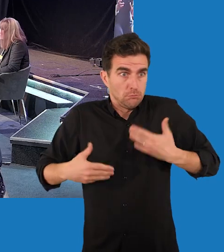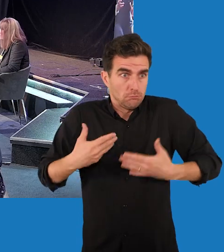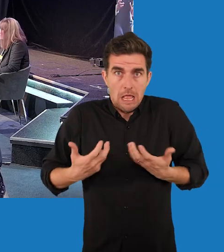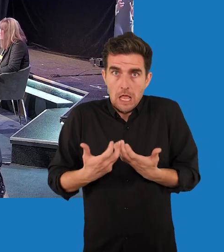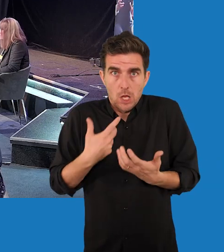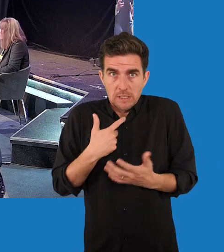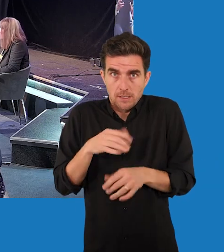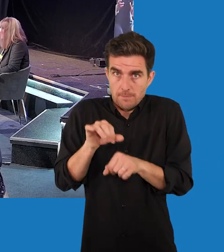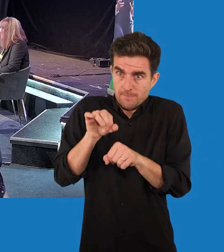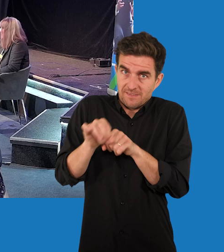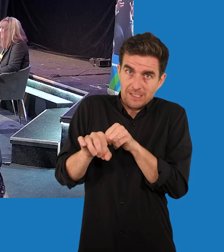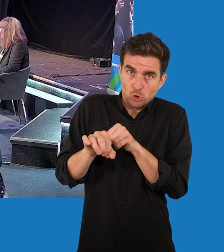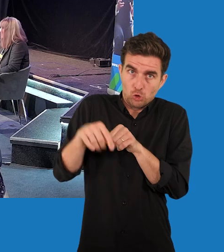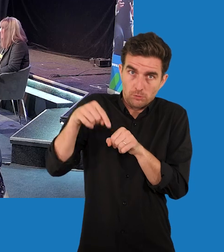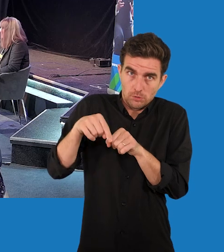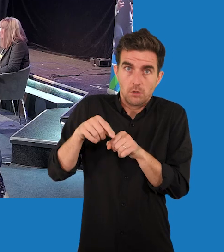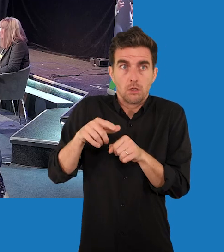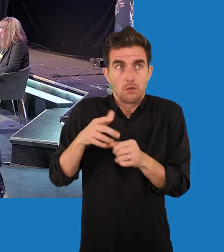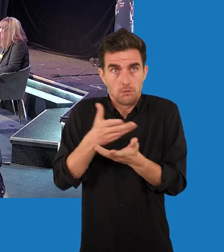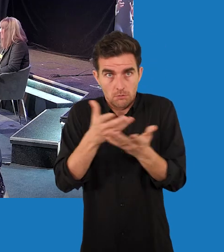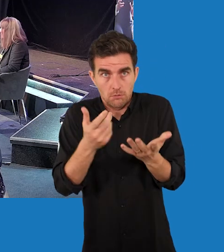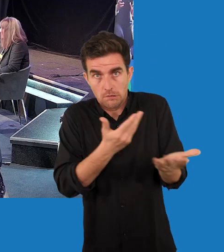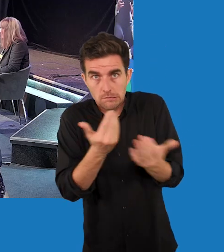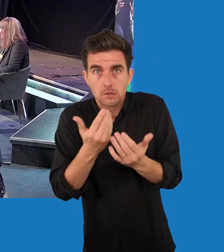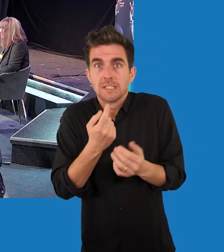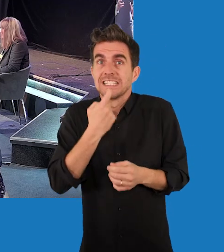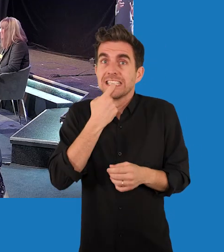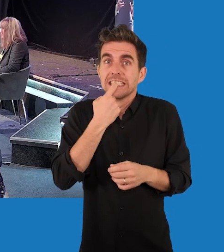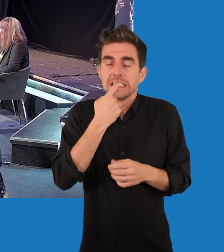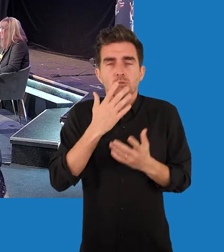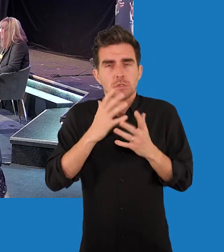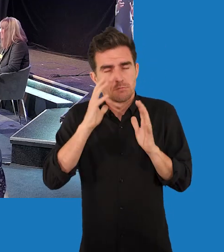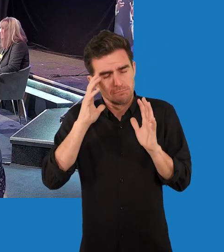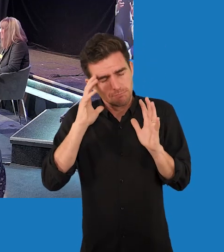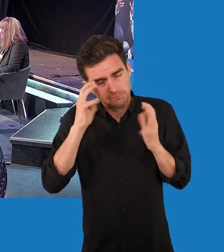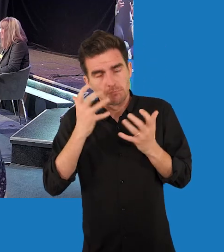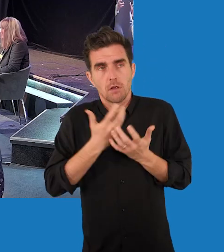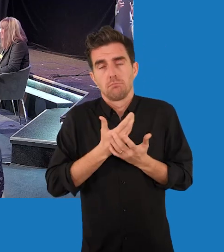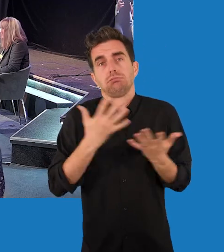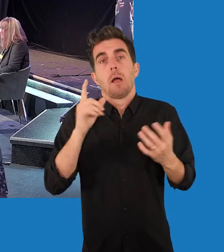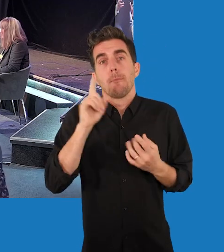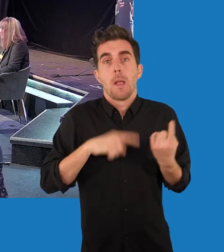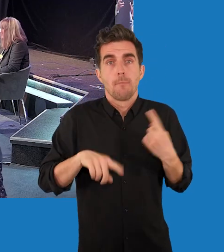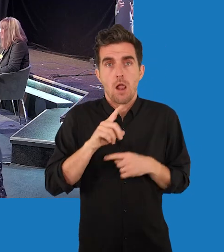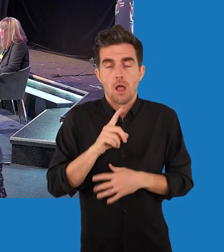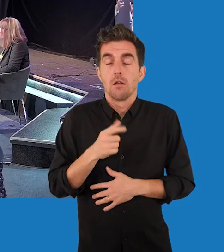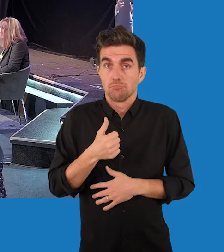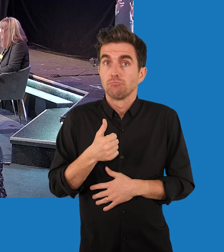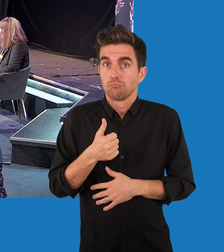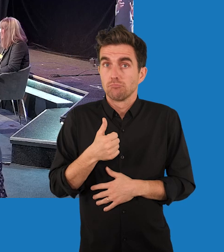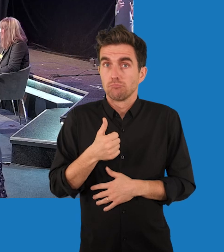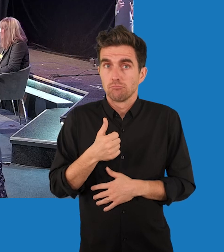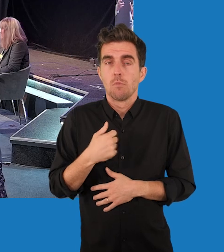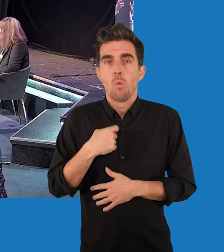an update on where we are in terms of both prevention and access to dental services, which really concerns many